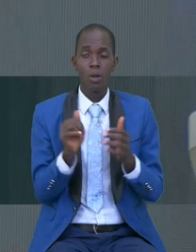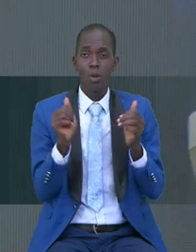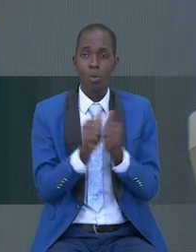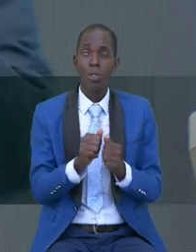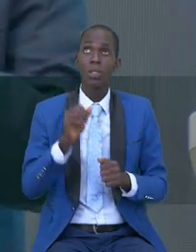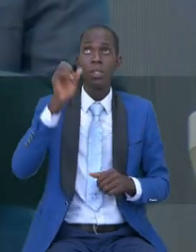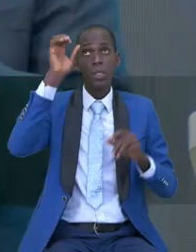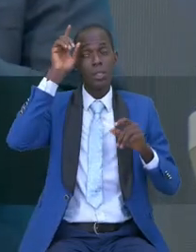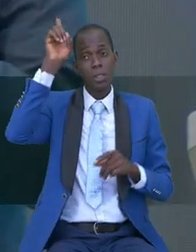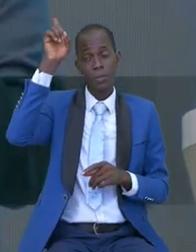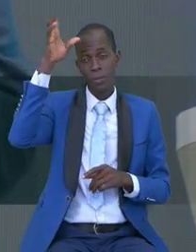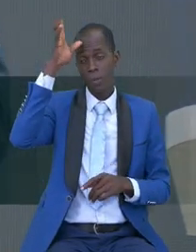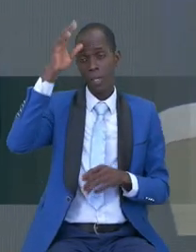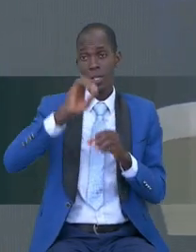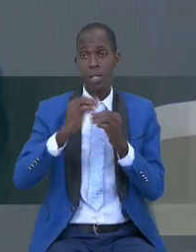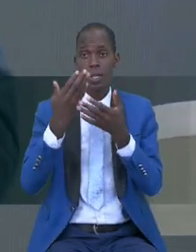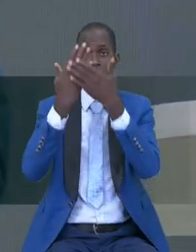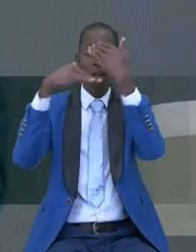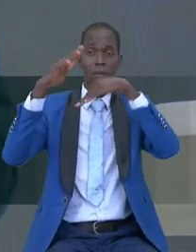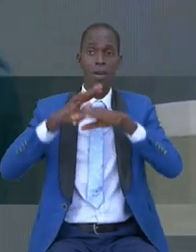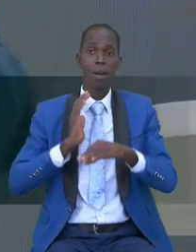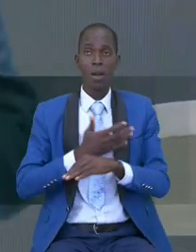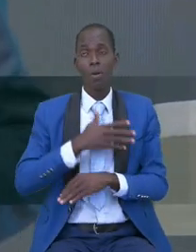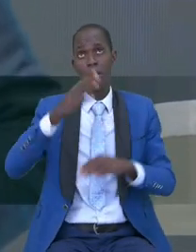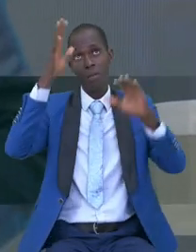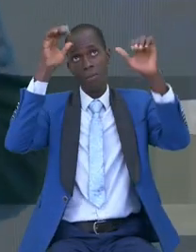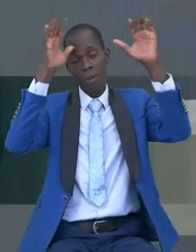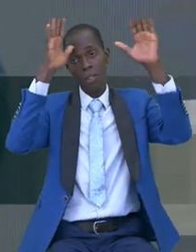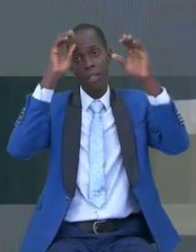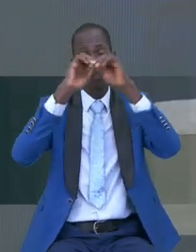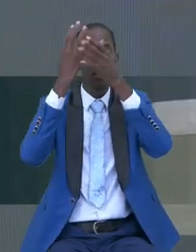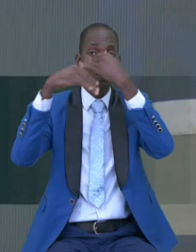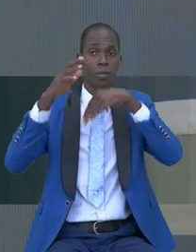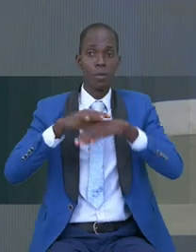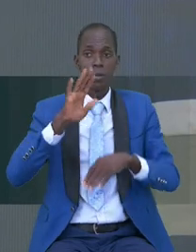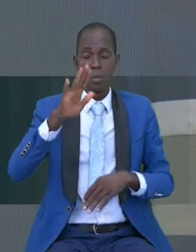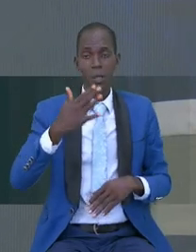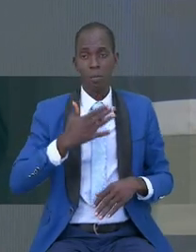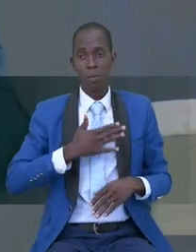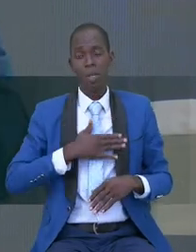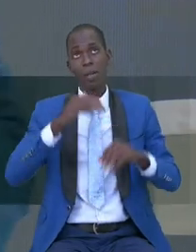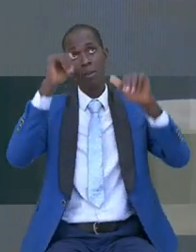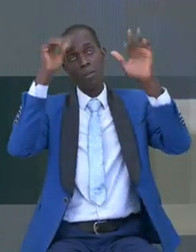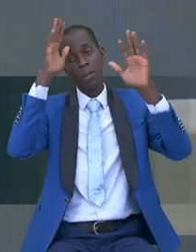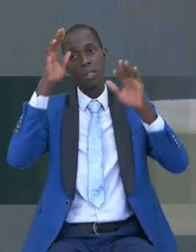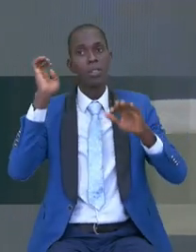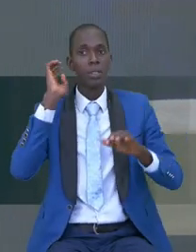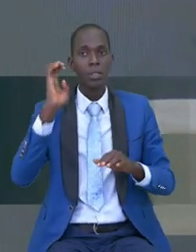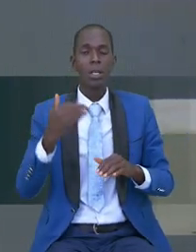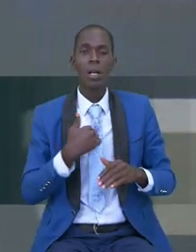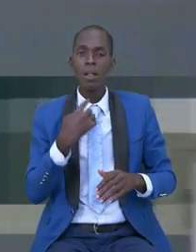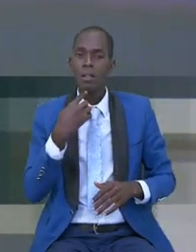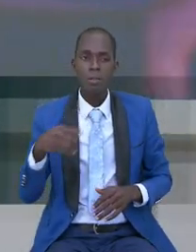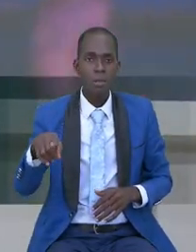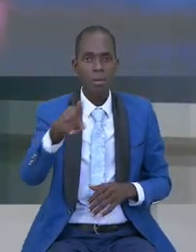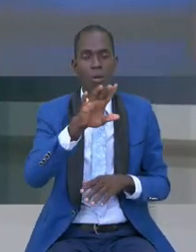in heaven, our Father in heaven, my Father, your Father, he had told them when he rose from the